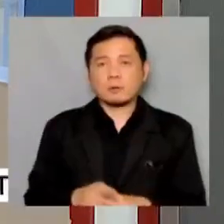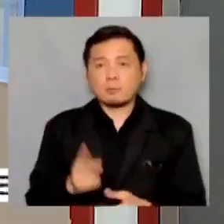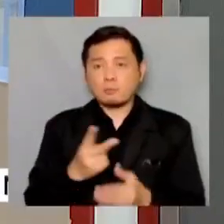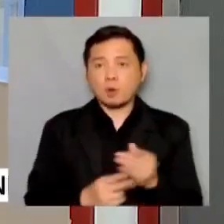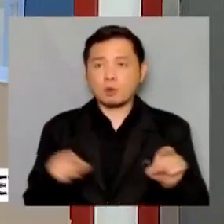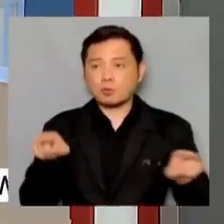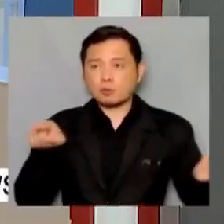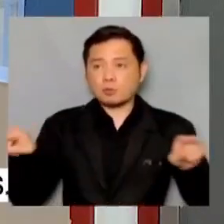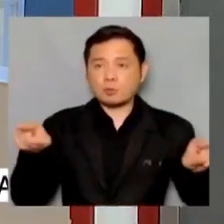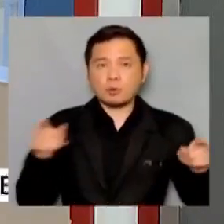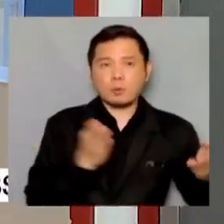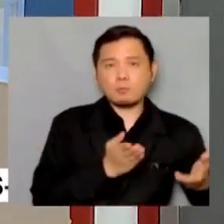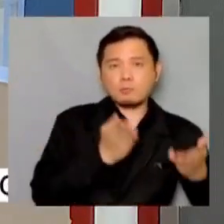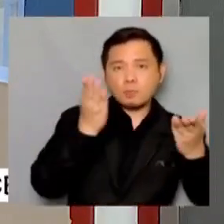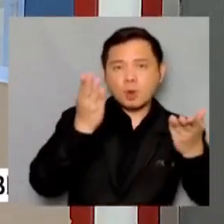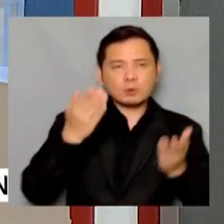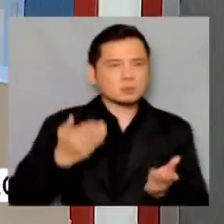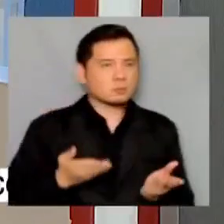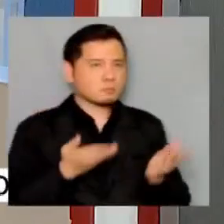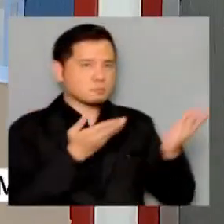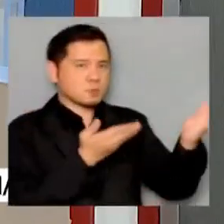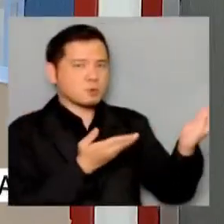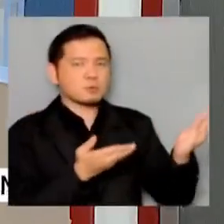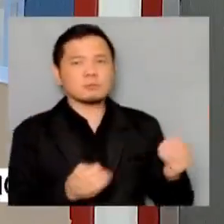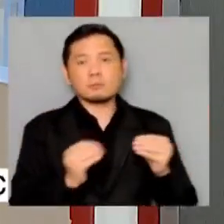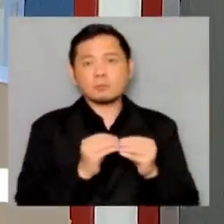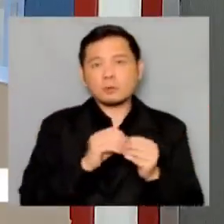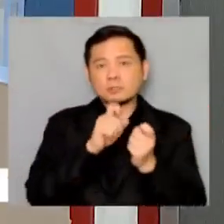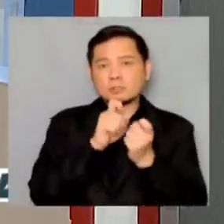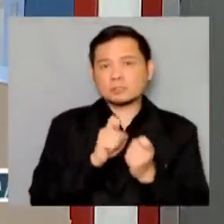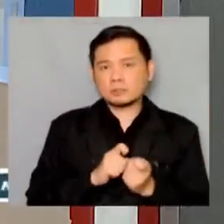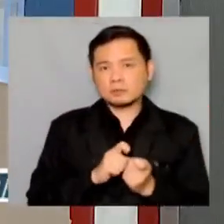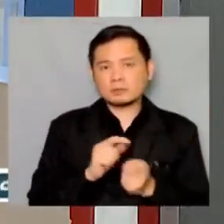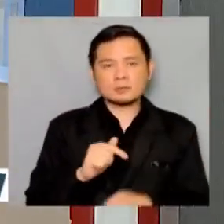a meeting between their leaders. Let's get more details in this report.